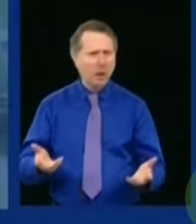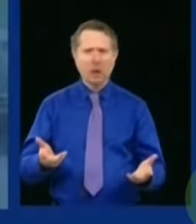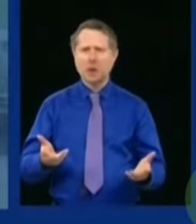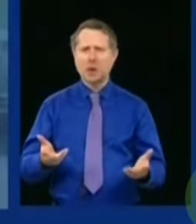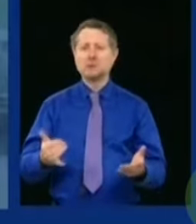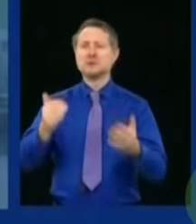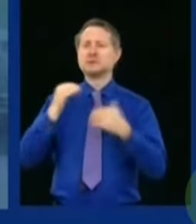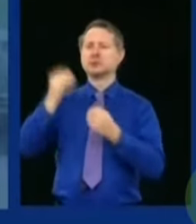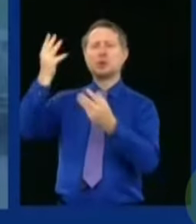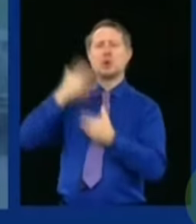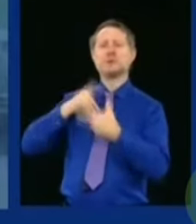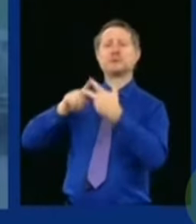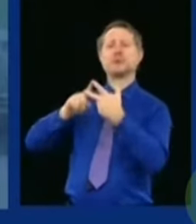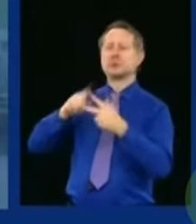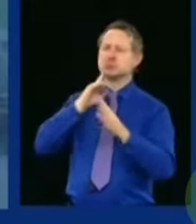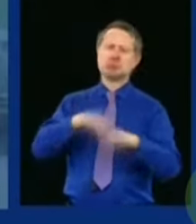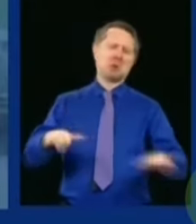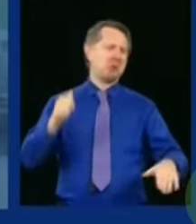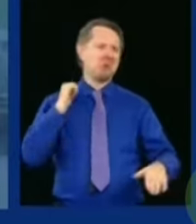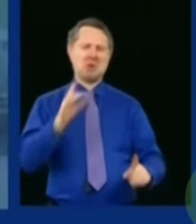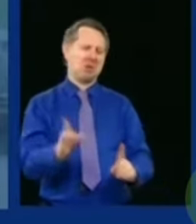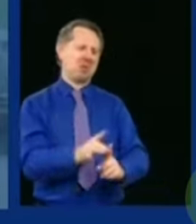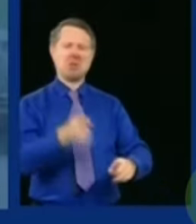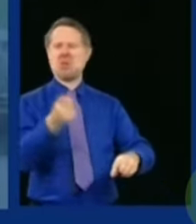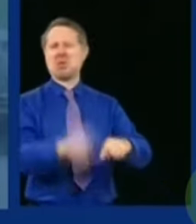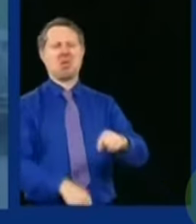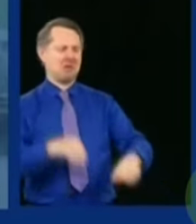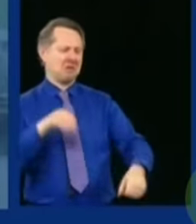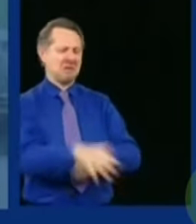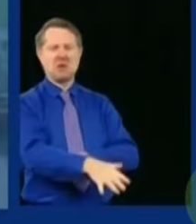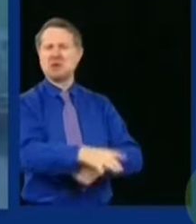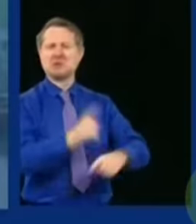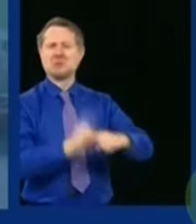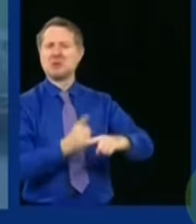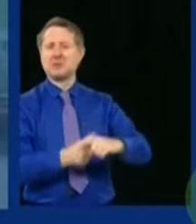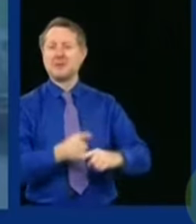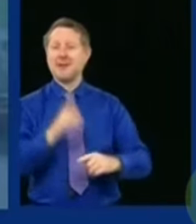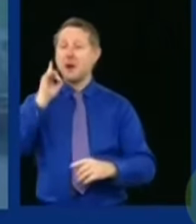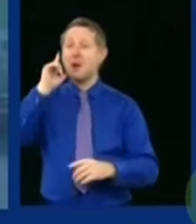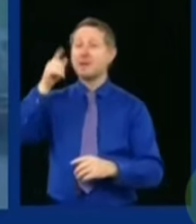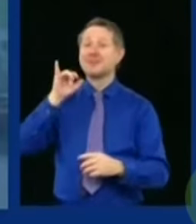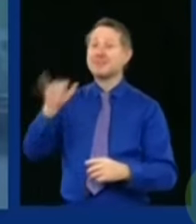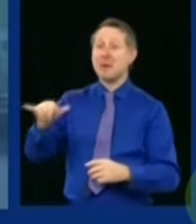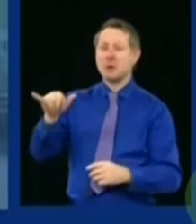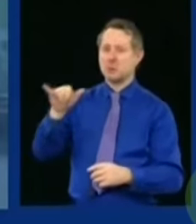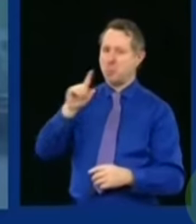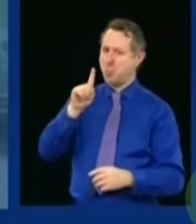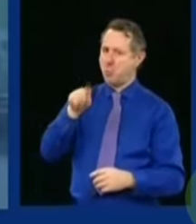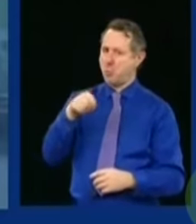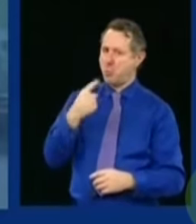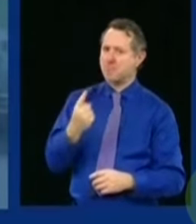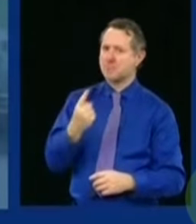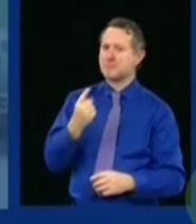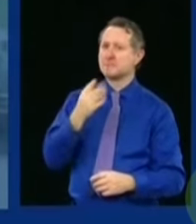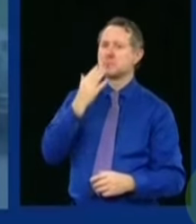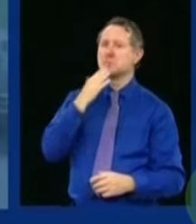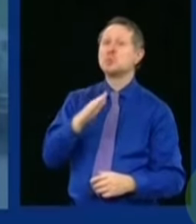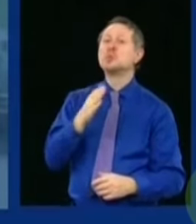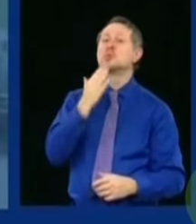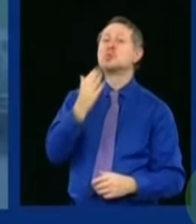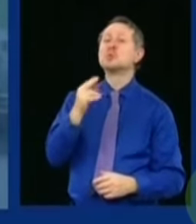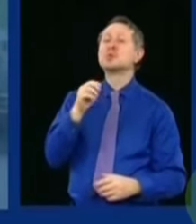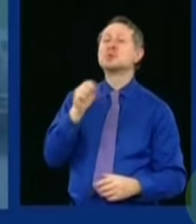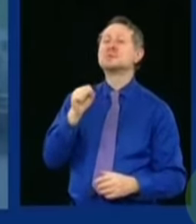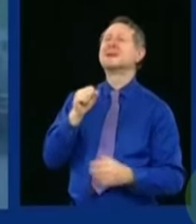the virus. That was the only good news, by the way, in the whole first